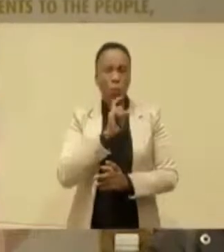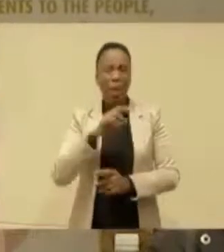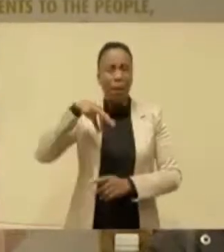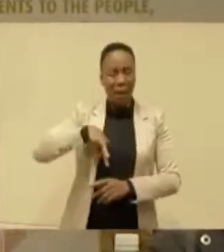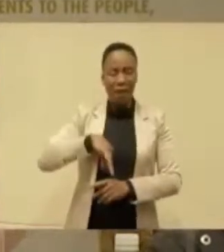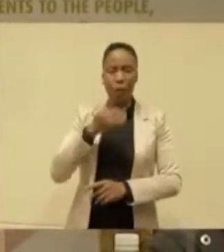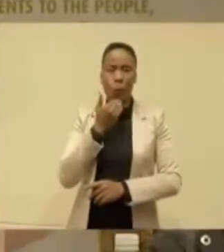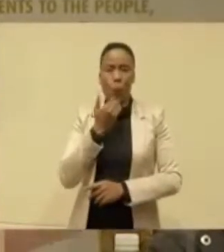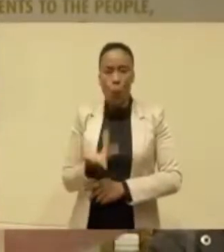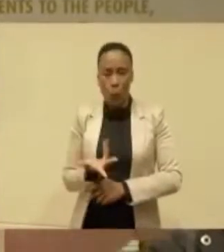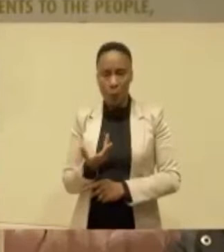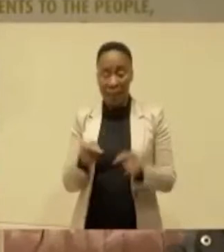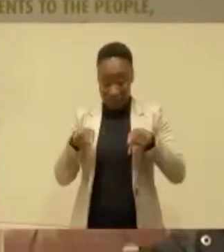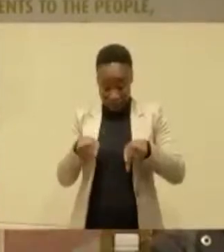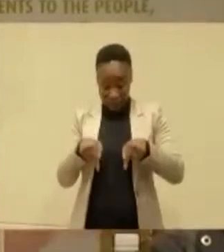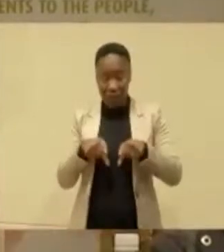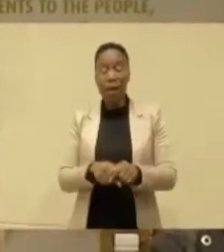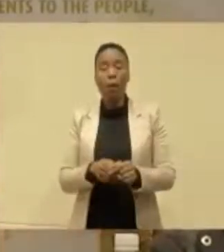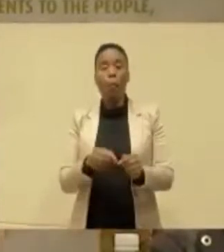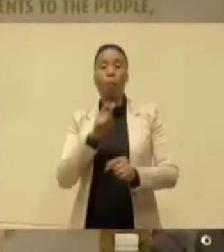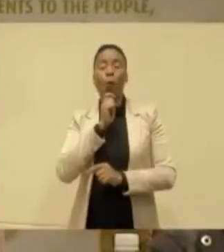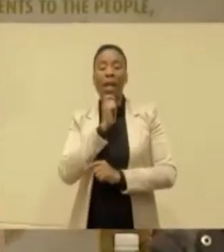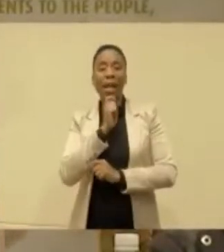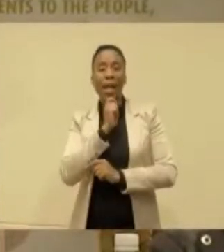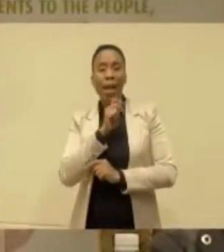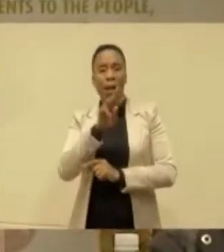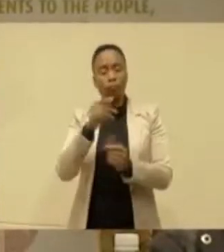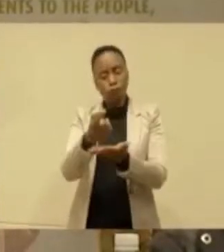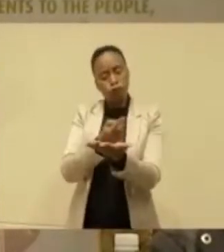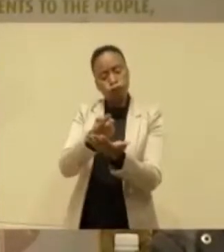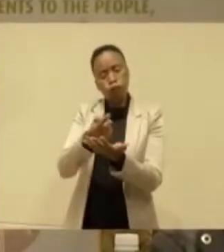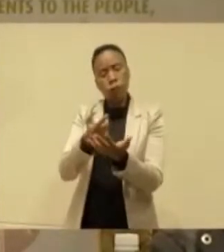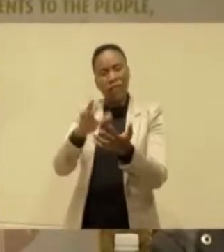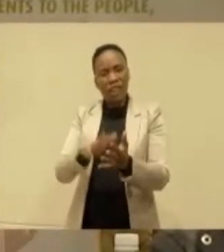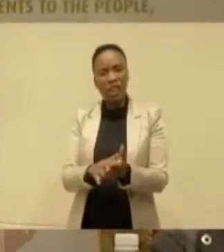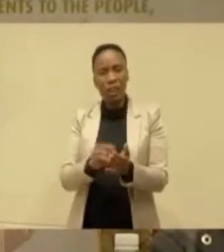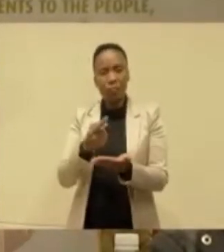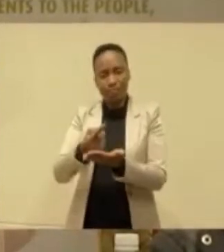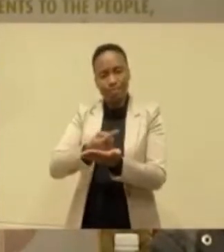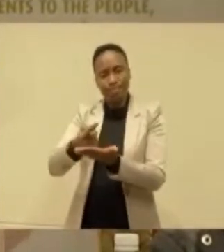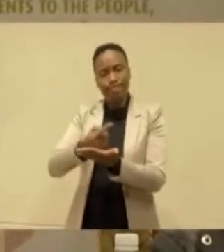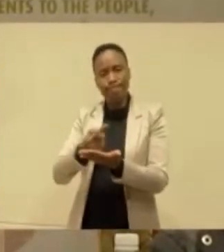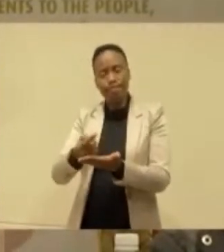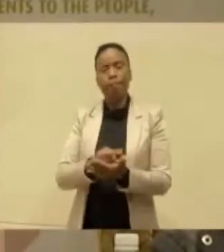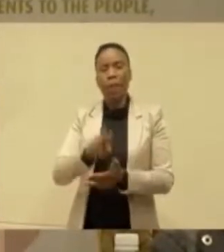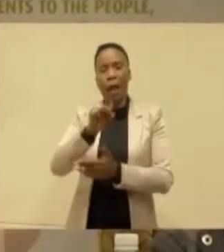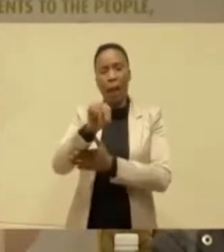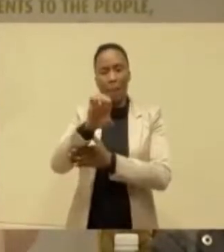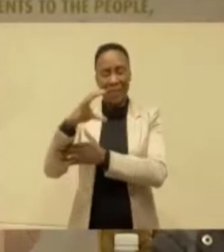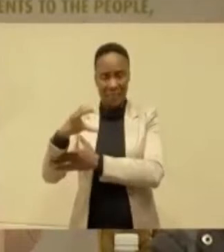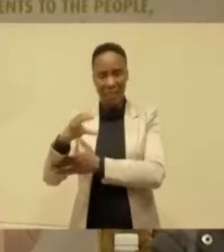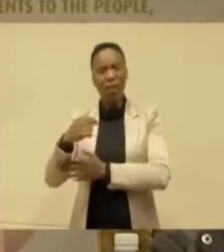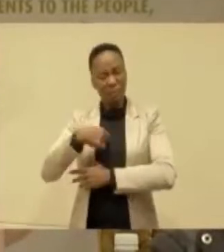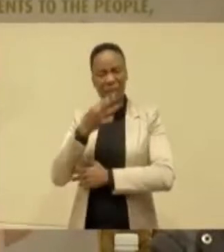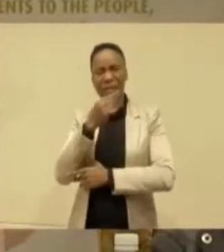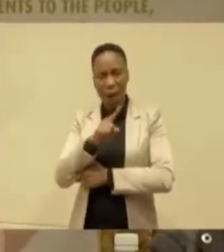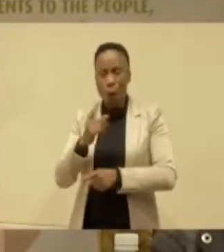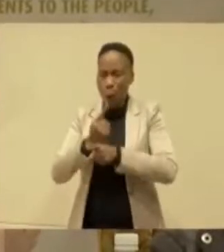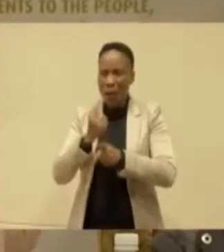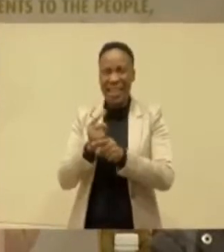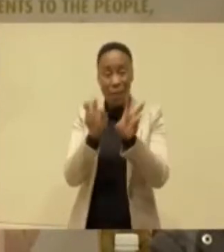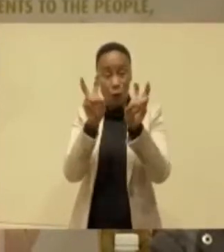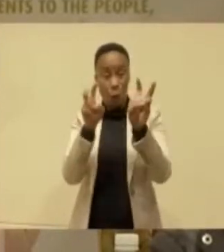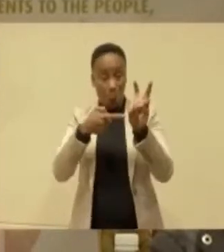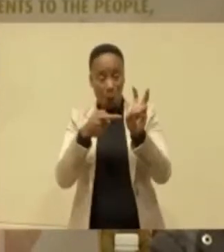morning we had a discussion with the embassies and i was saying sometimes the issue of gender-based budgeting is being